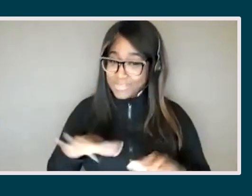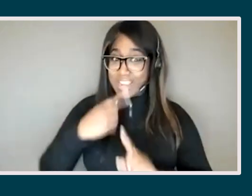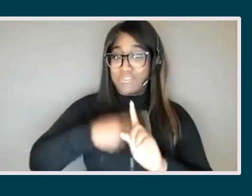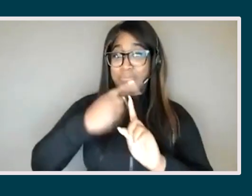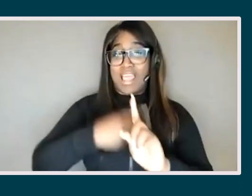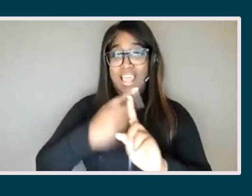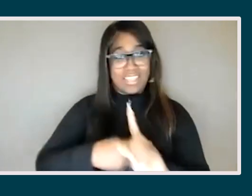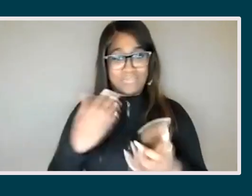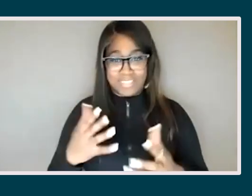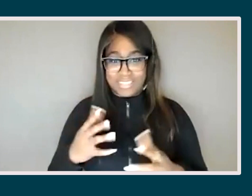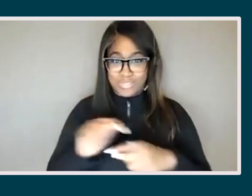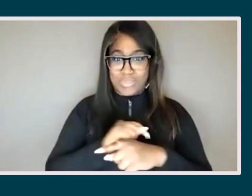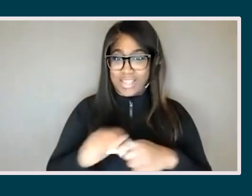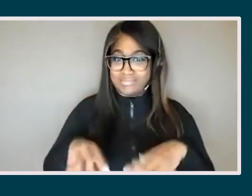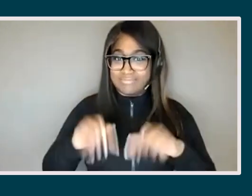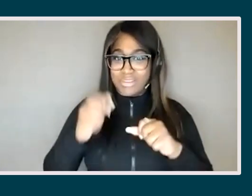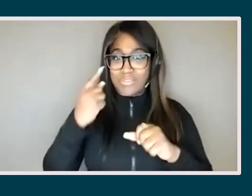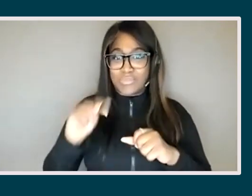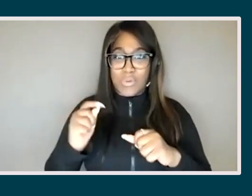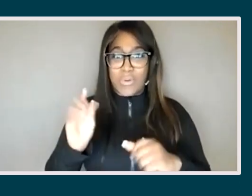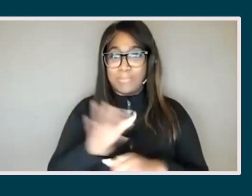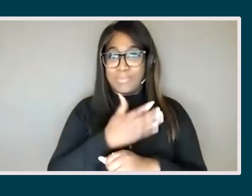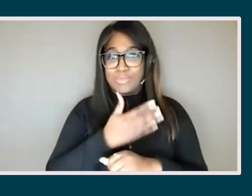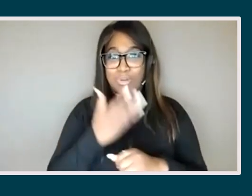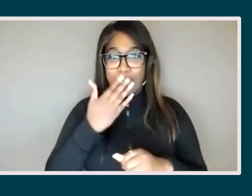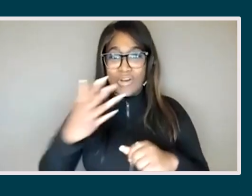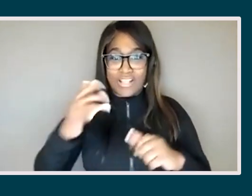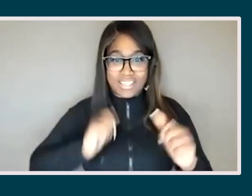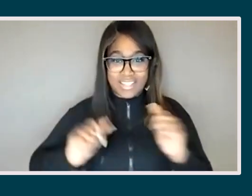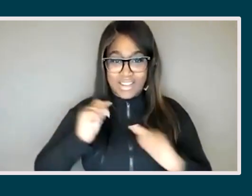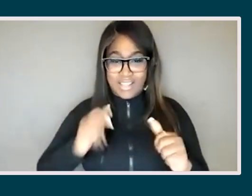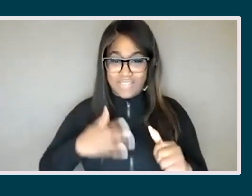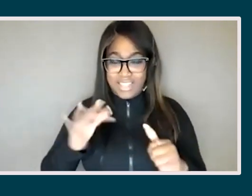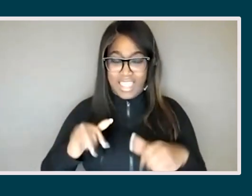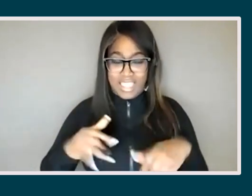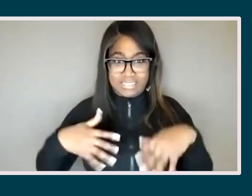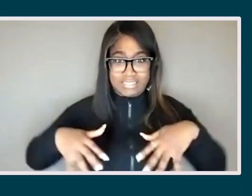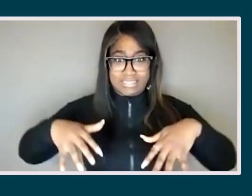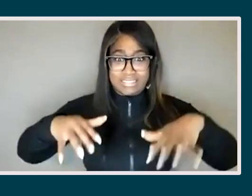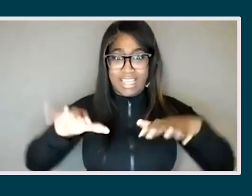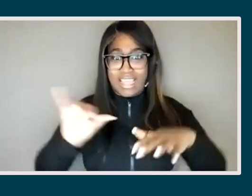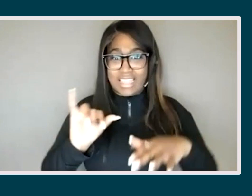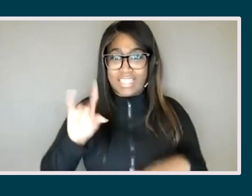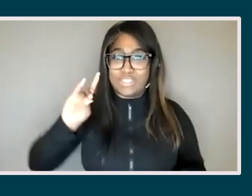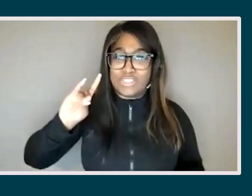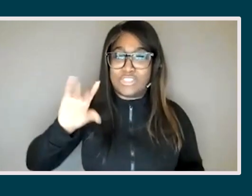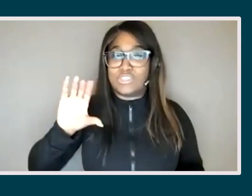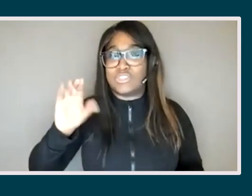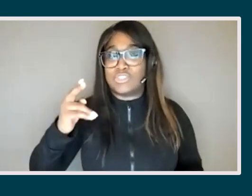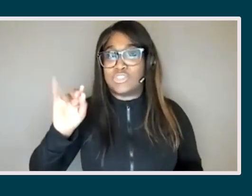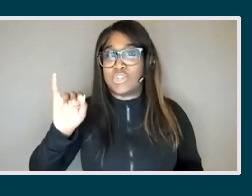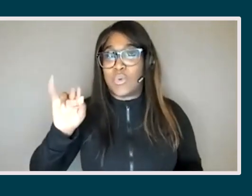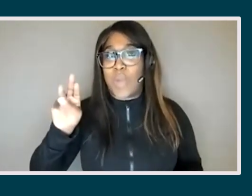trained in musical theater. And for the last like 3 hours, I've been like, I'm a shaky chihuahua. I'm just like, there are so many